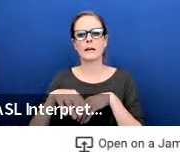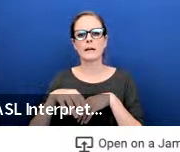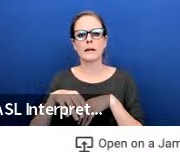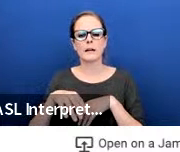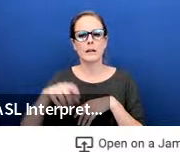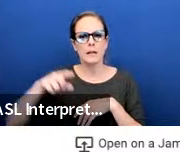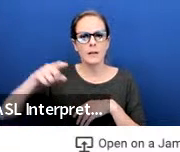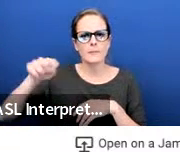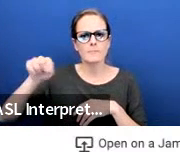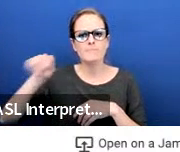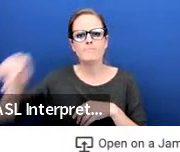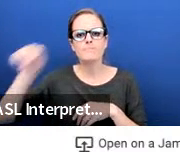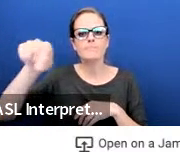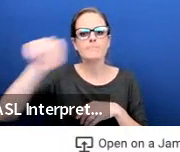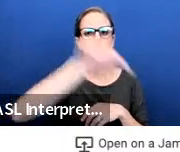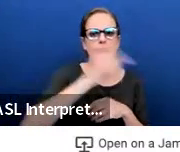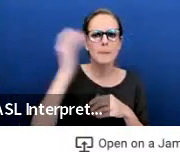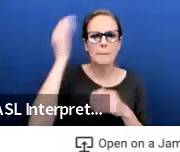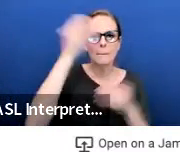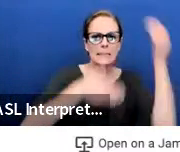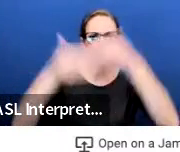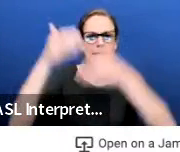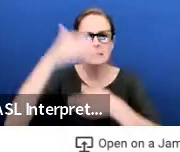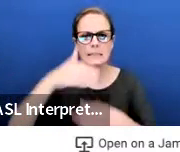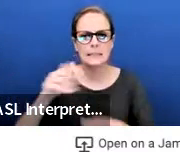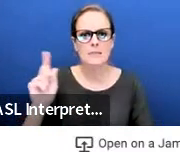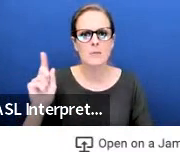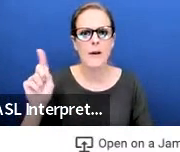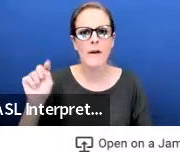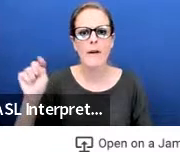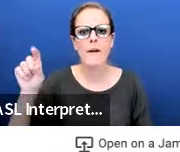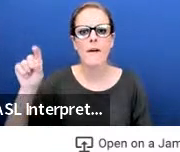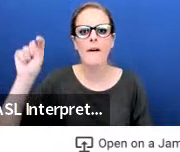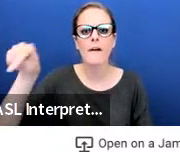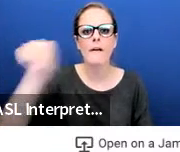within even within our communities, right? Of just where,